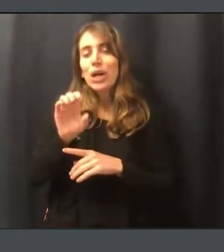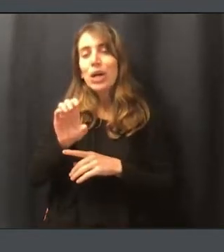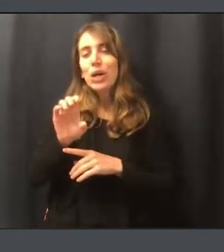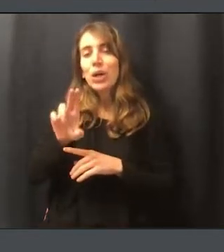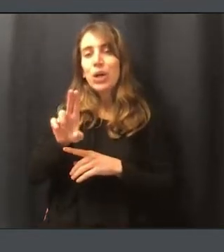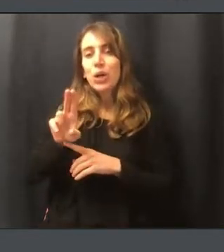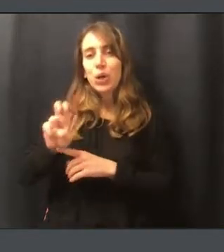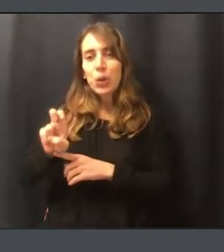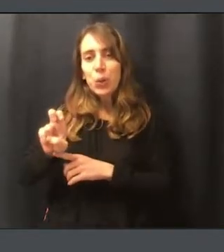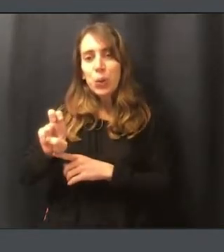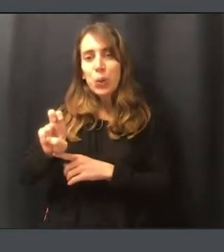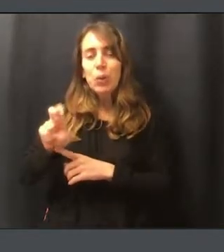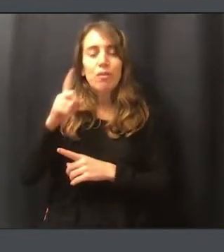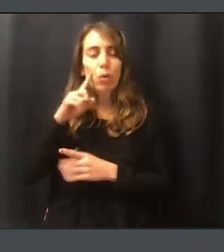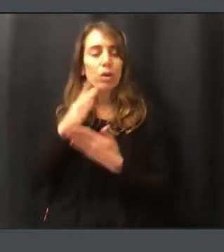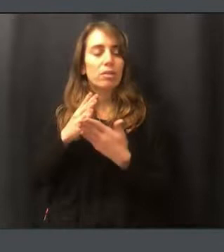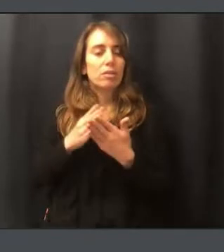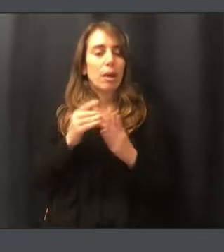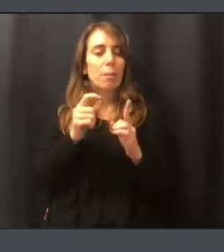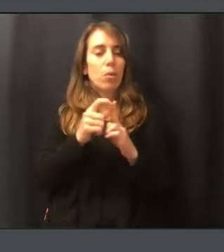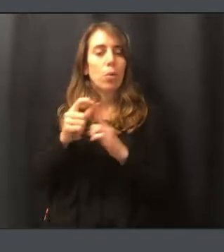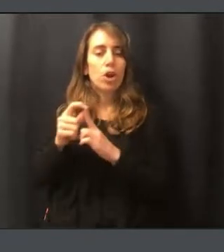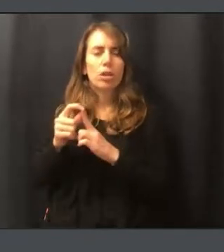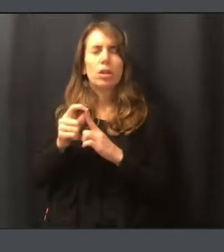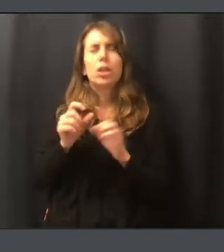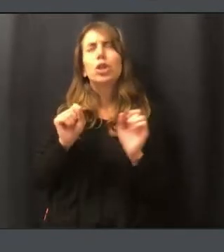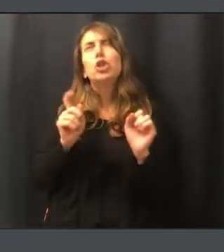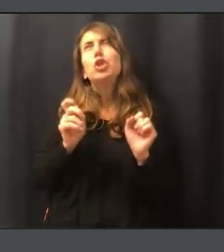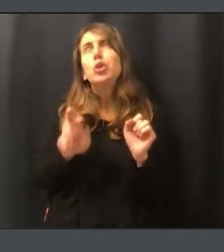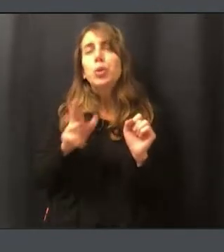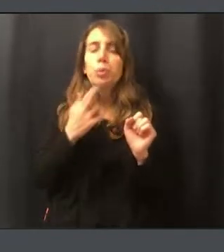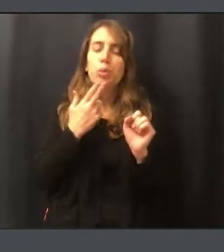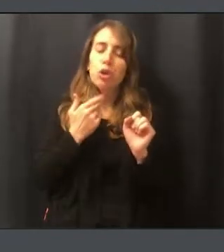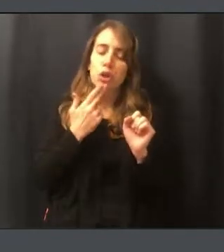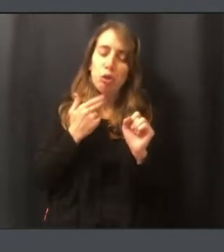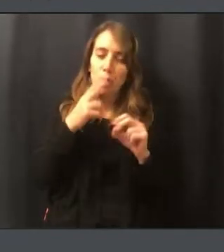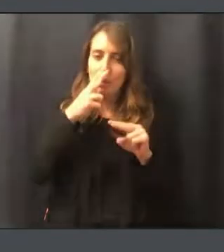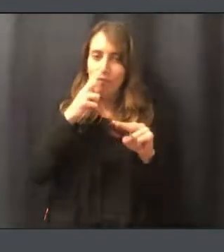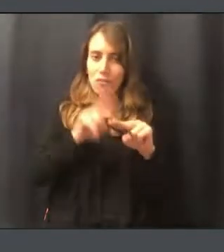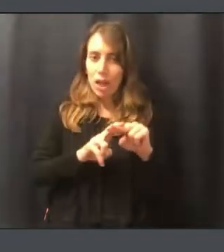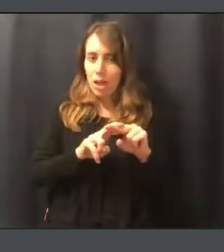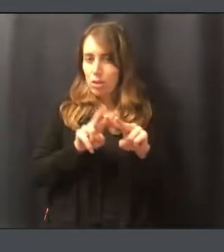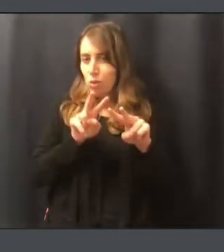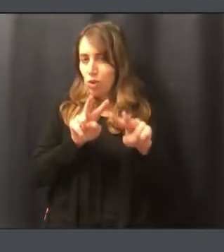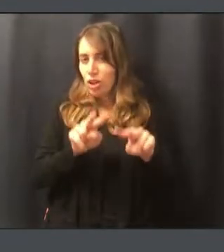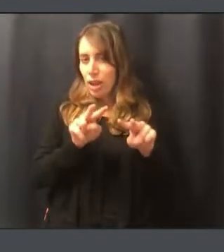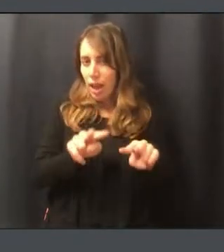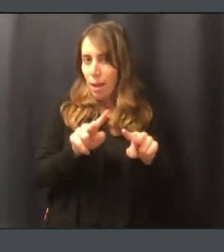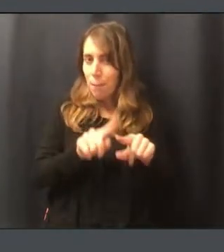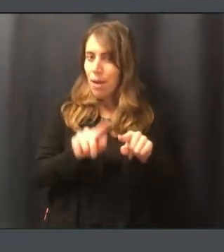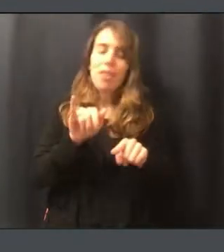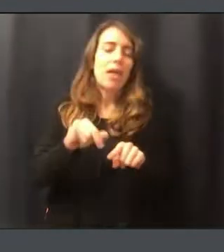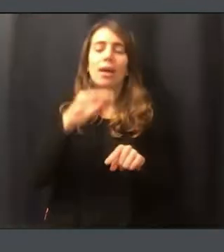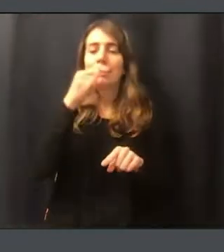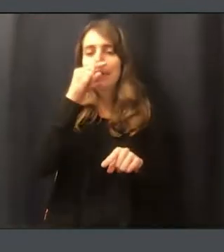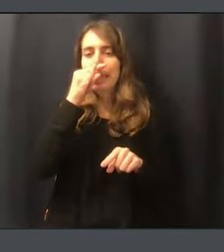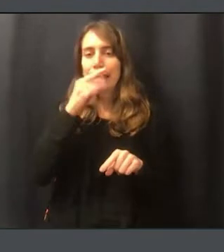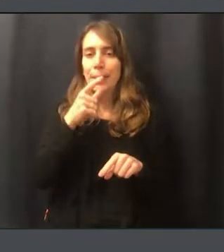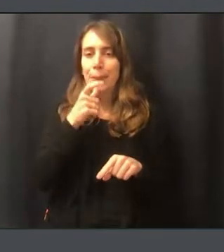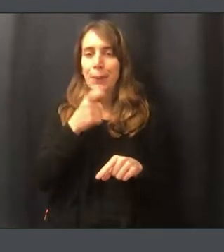these words, right? So super cute, super fun to look at. But this is a child